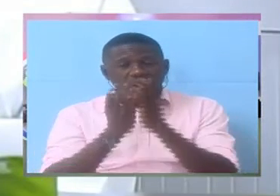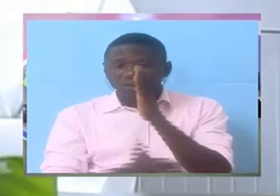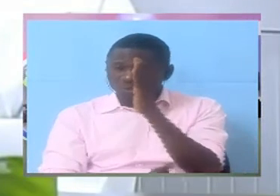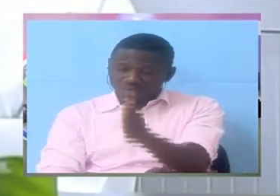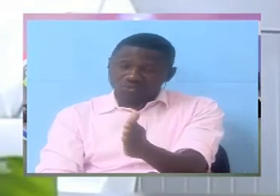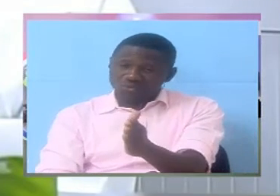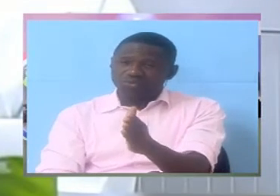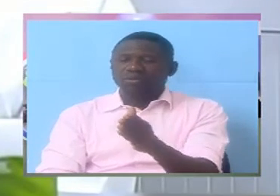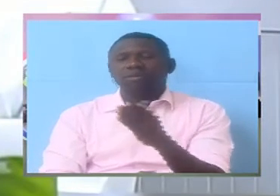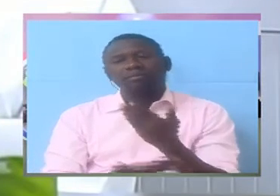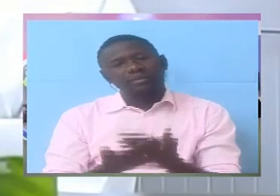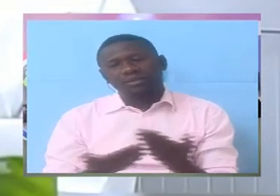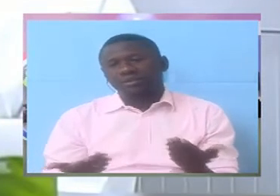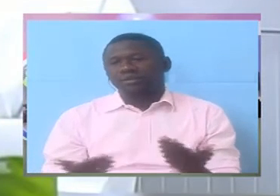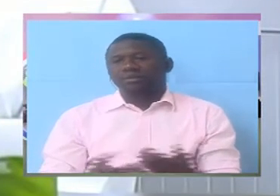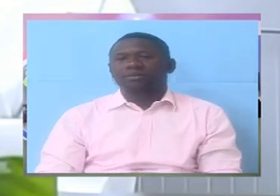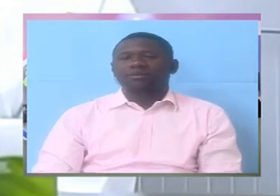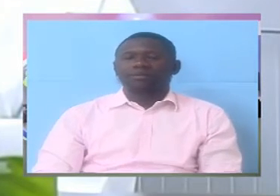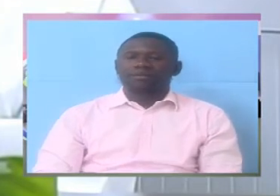colleagues?